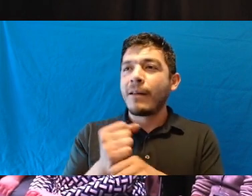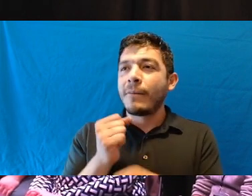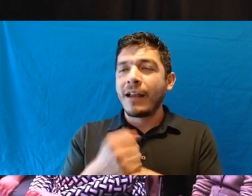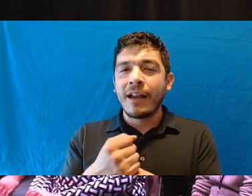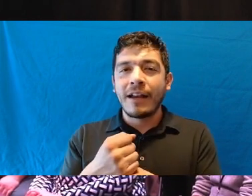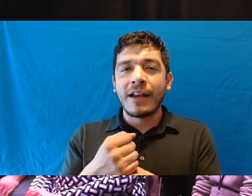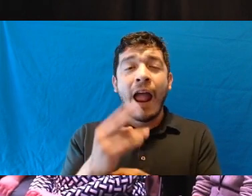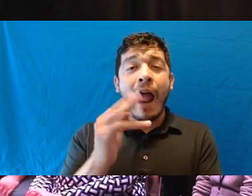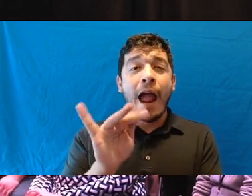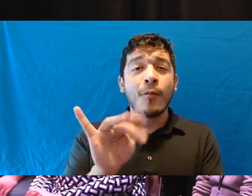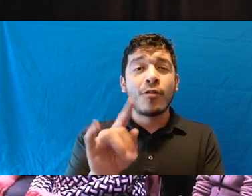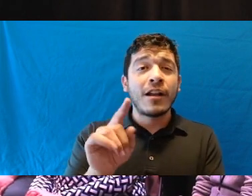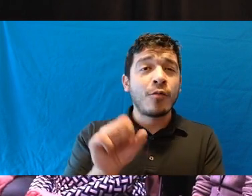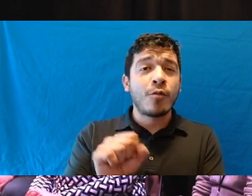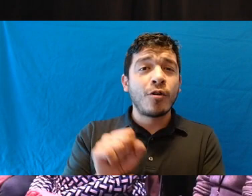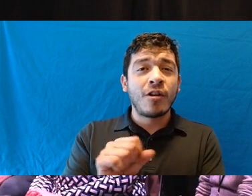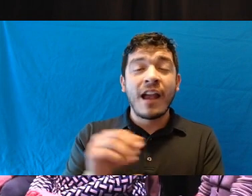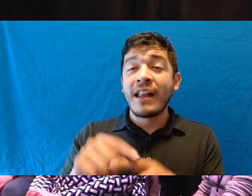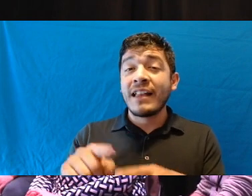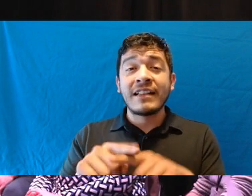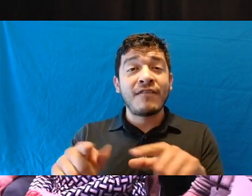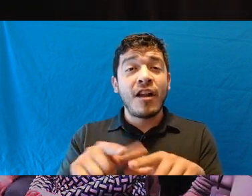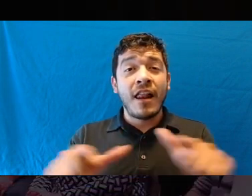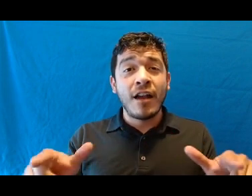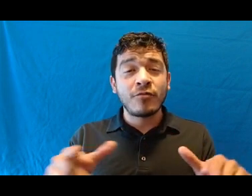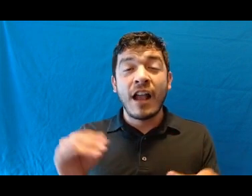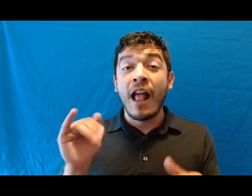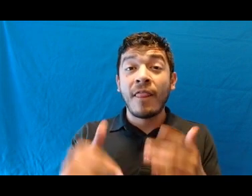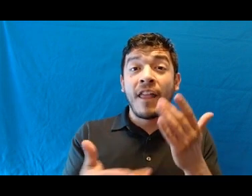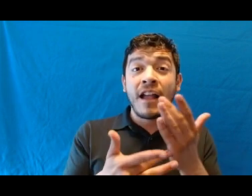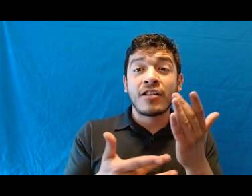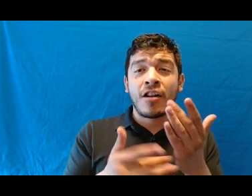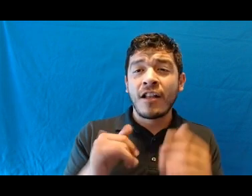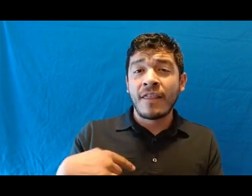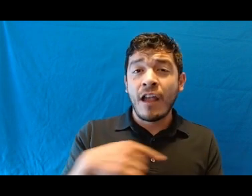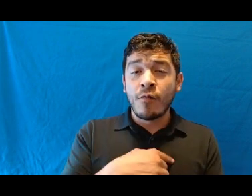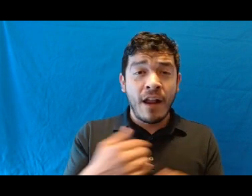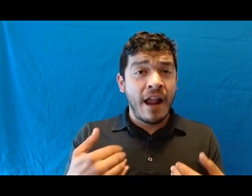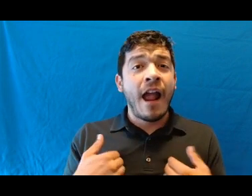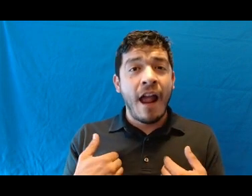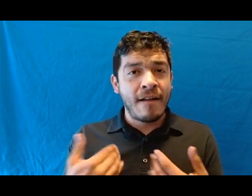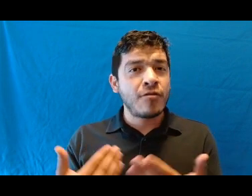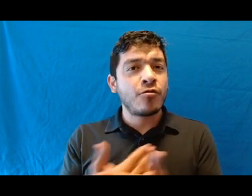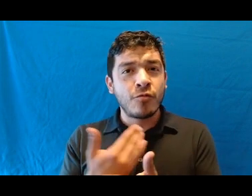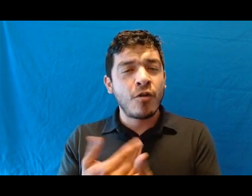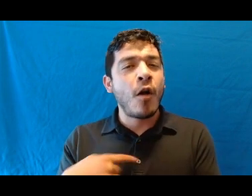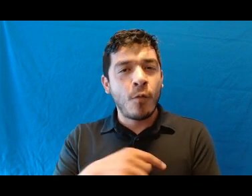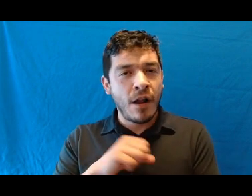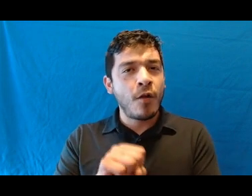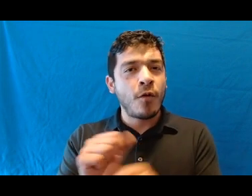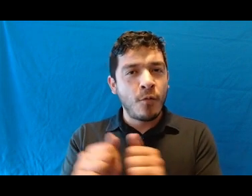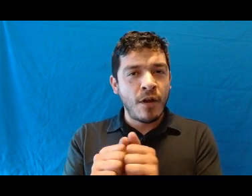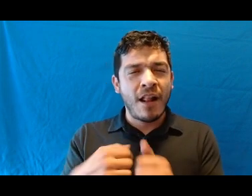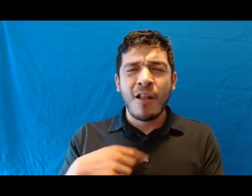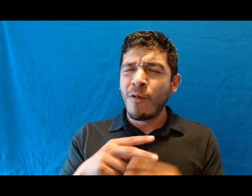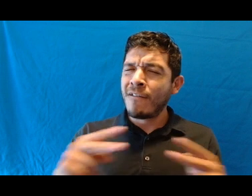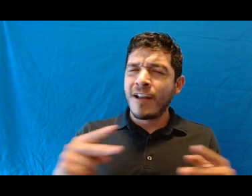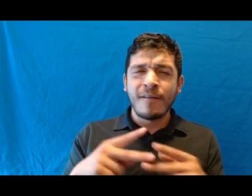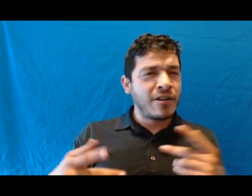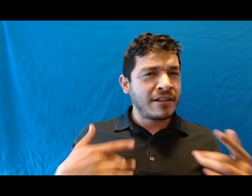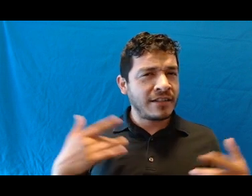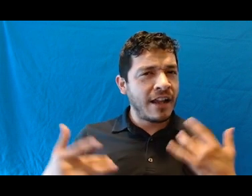in different languages and the technologies that we have emerging that we can work with. And we're super, super excited. And we can't wait to